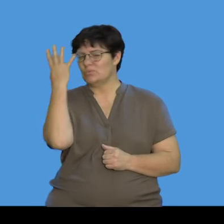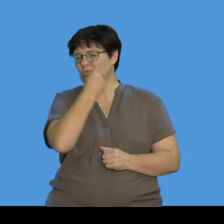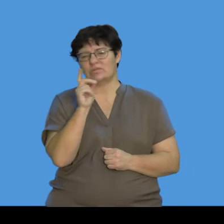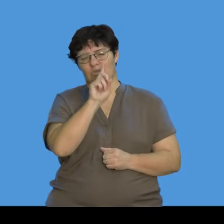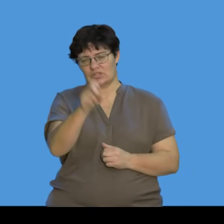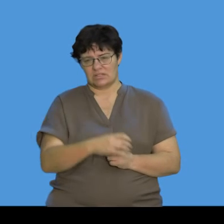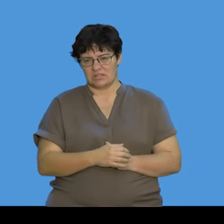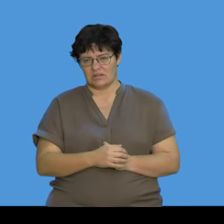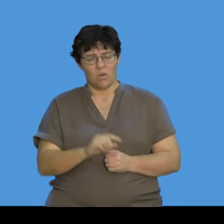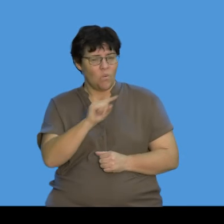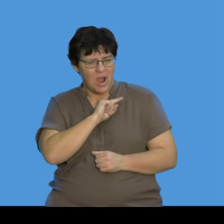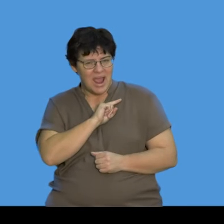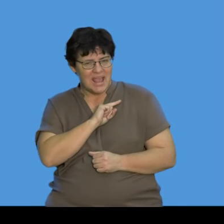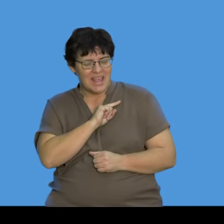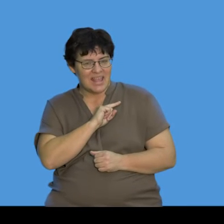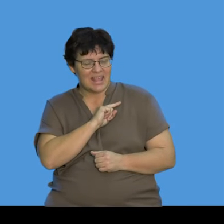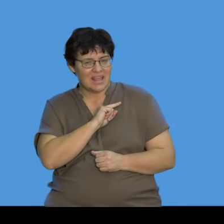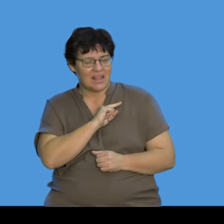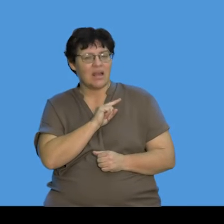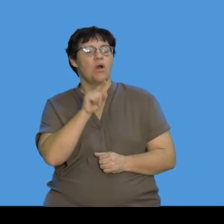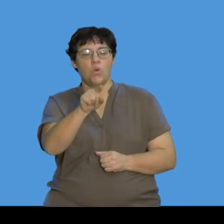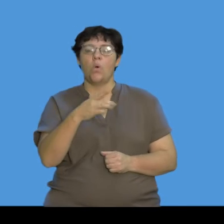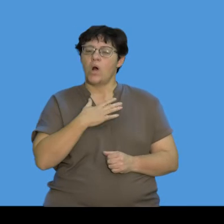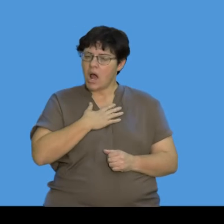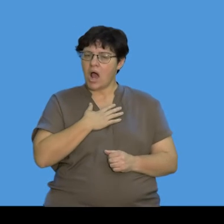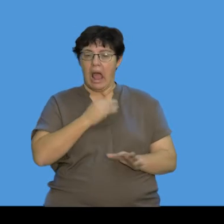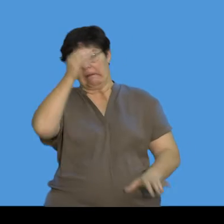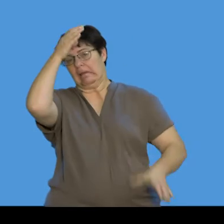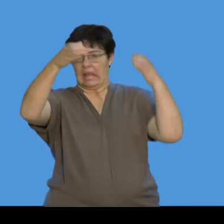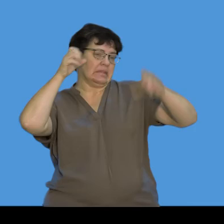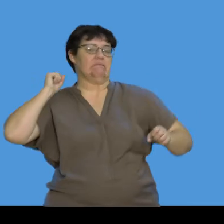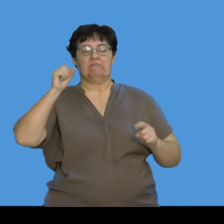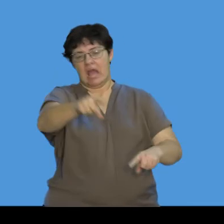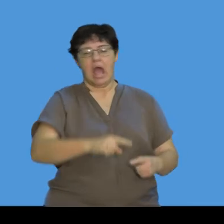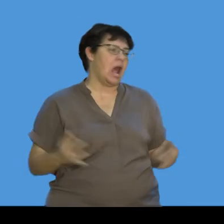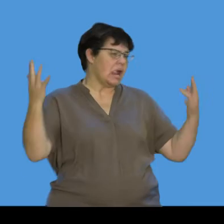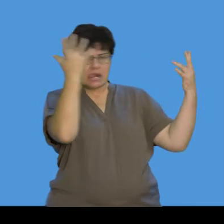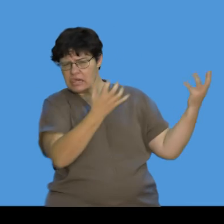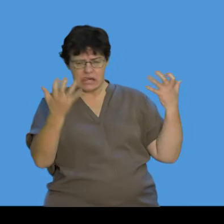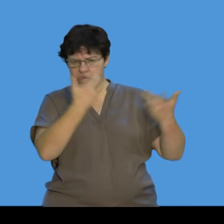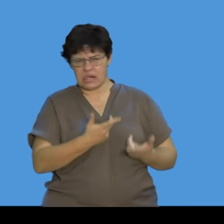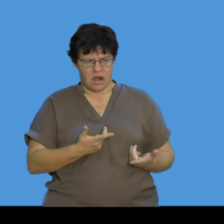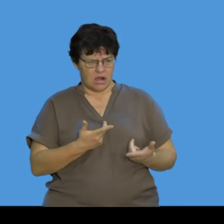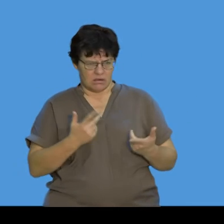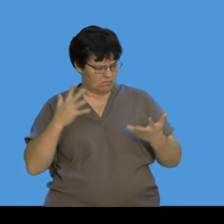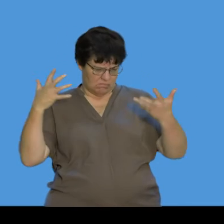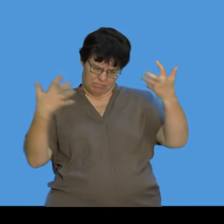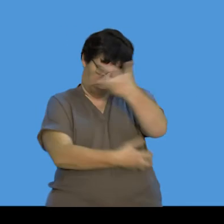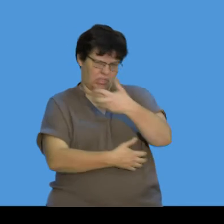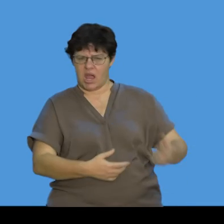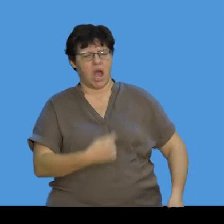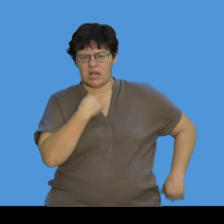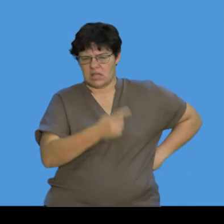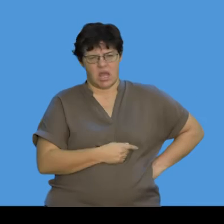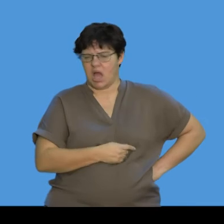question. Why do I love this question? It's because you guys will then be creative and try to work it out, and then it doesn't work out, and then you end